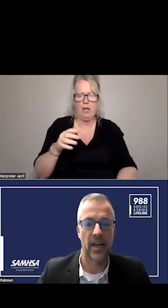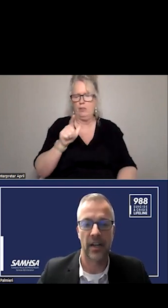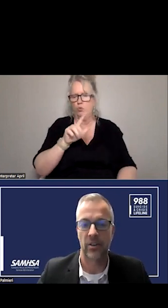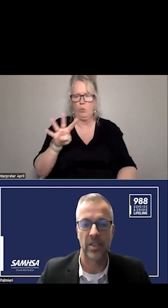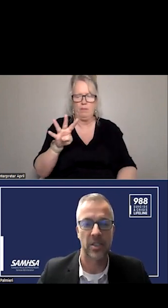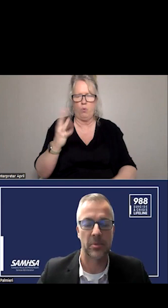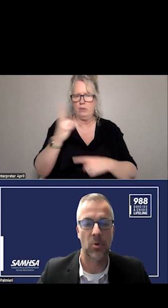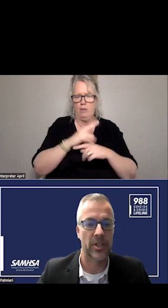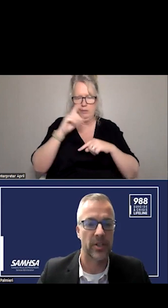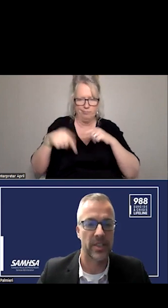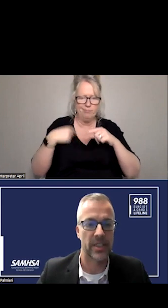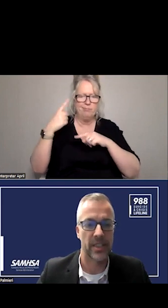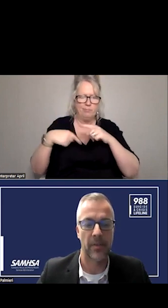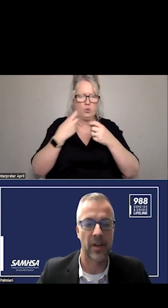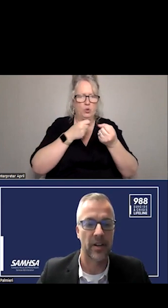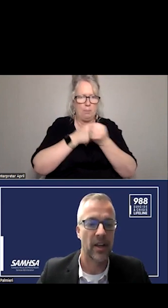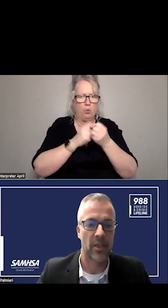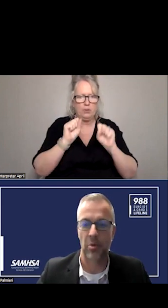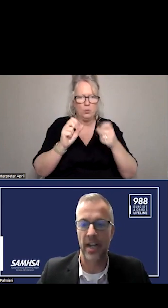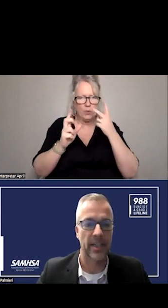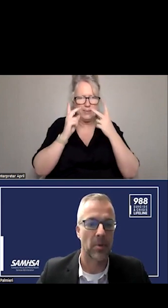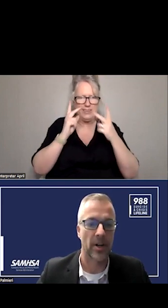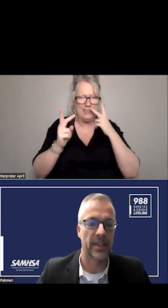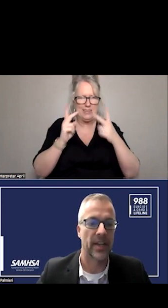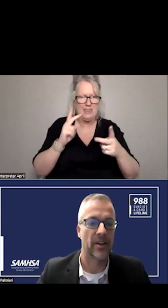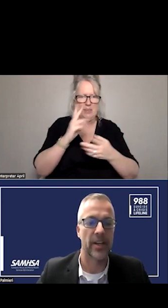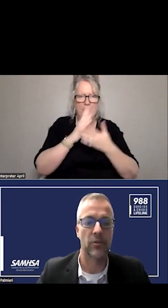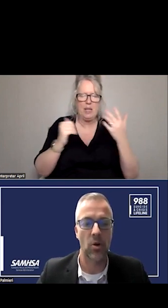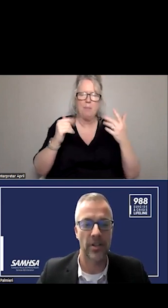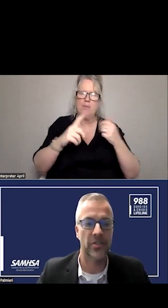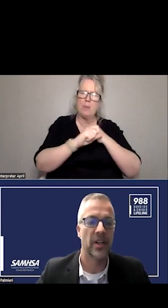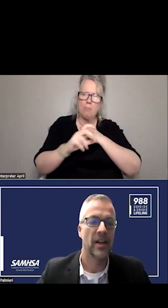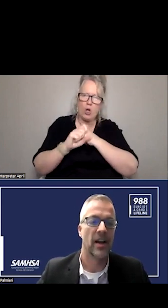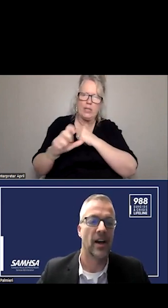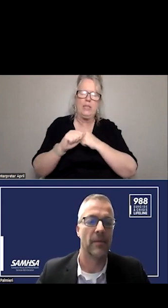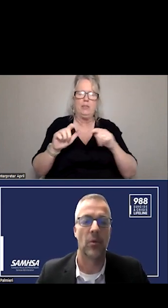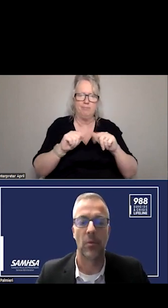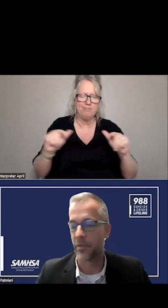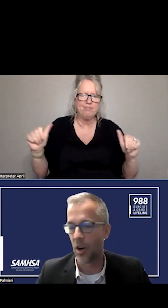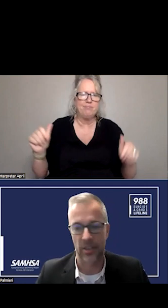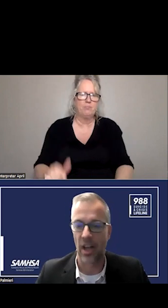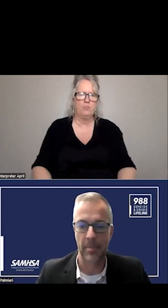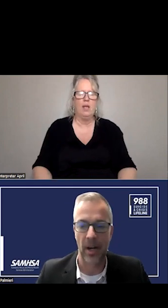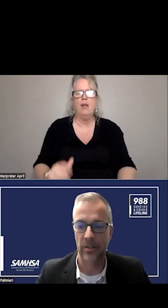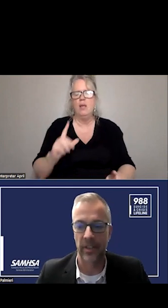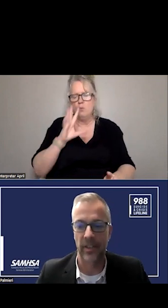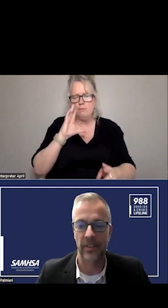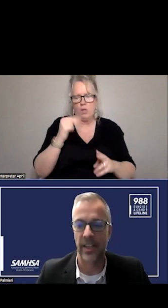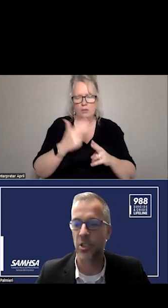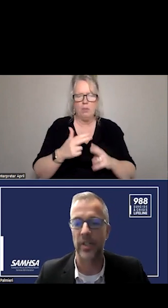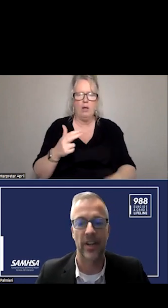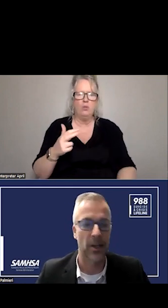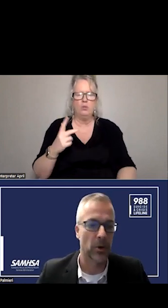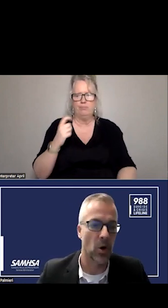24/7 crisis support. And you can see some of the branding and marketing there. And then of course, we've talked a lot about